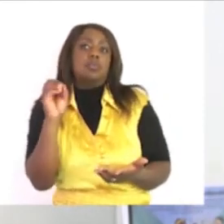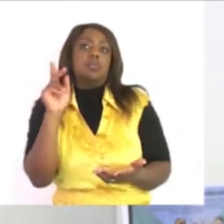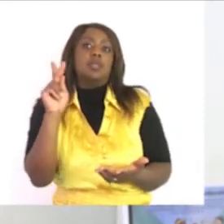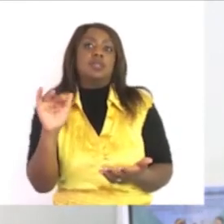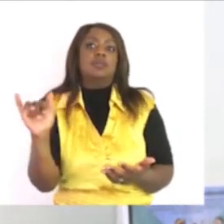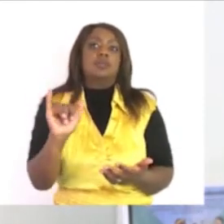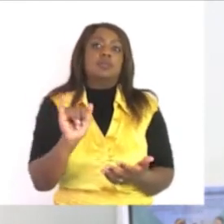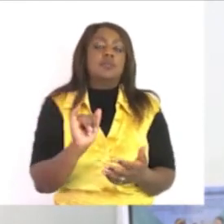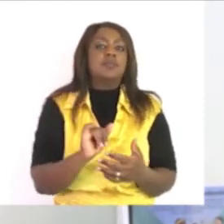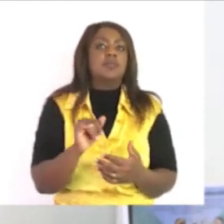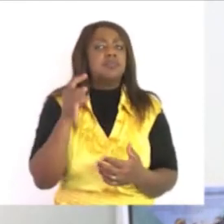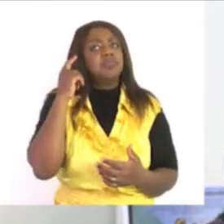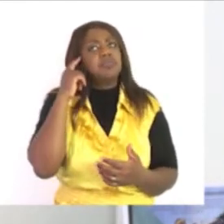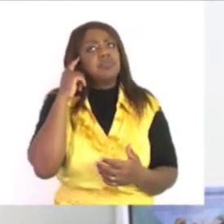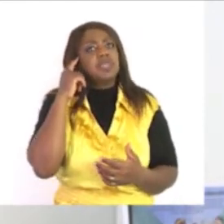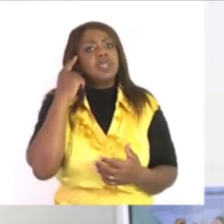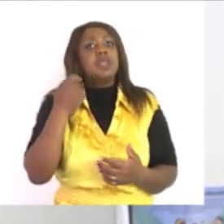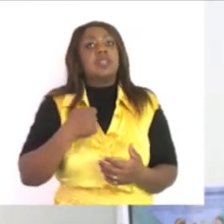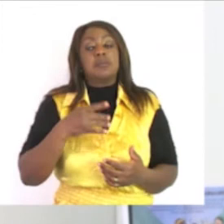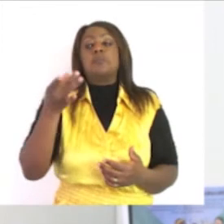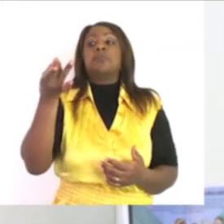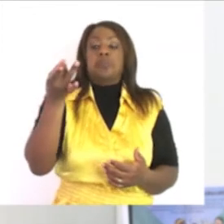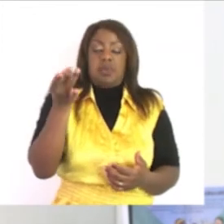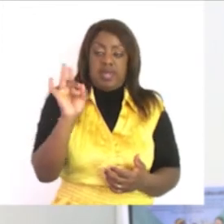I will say 8.